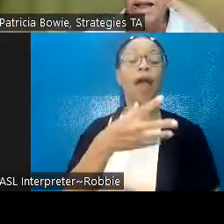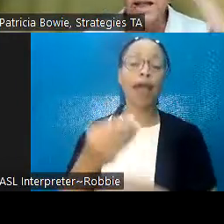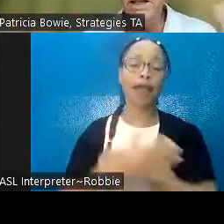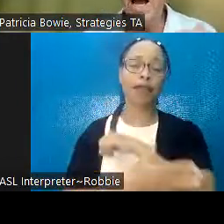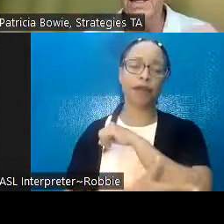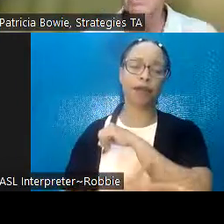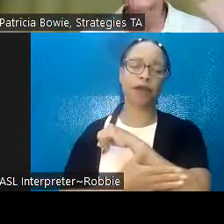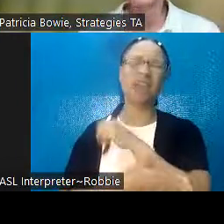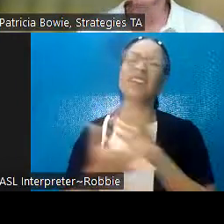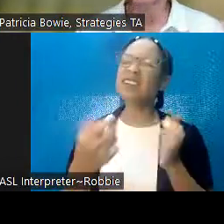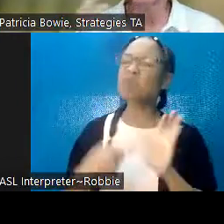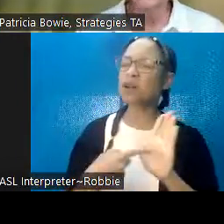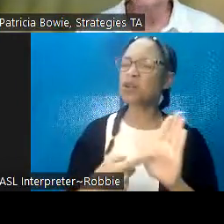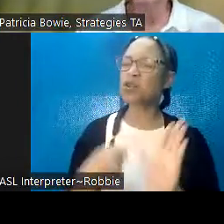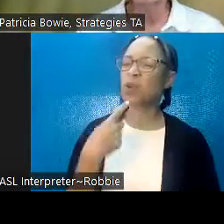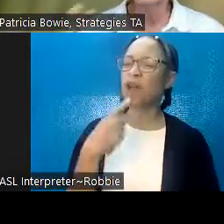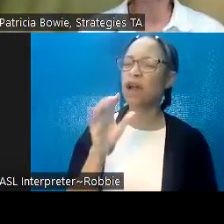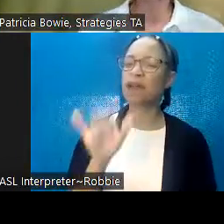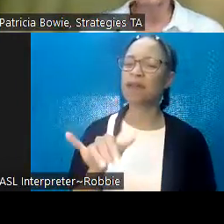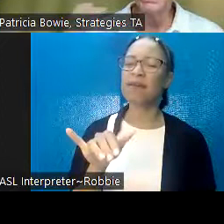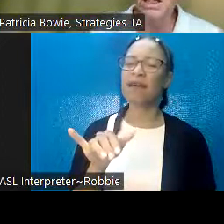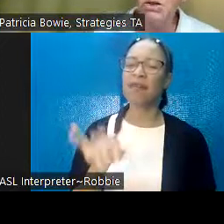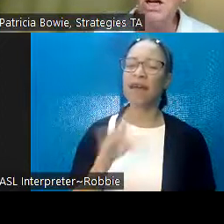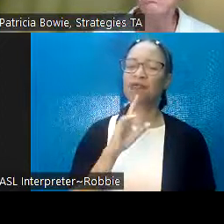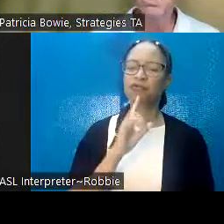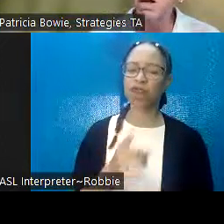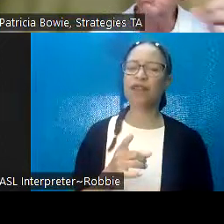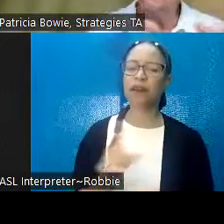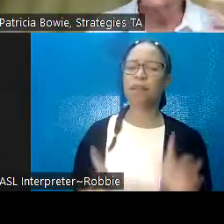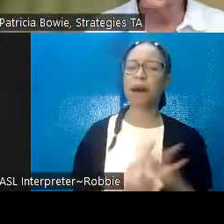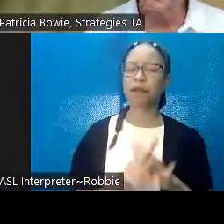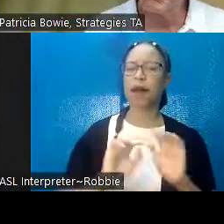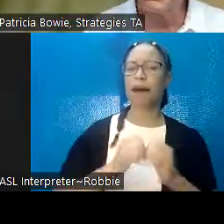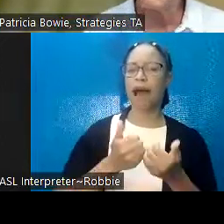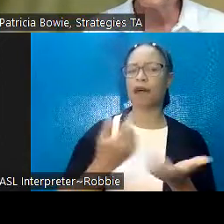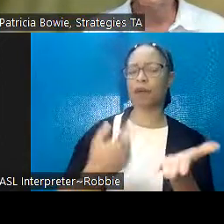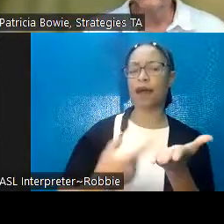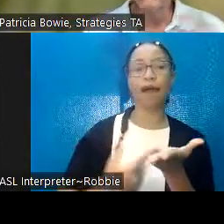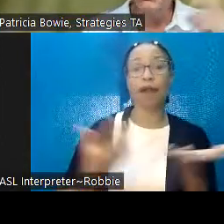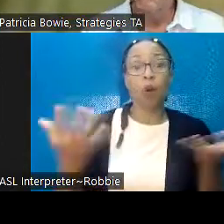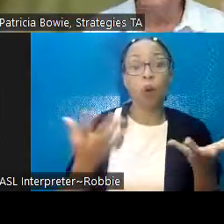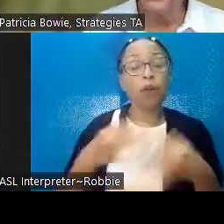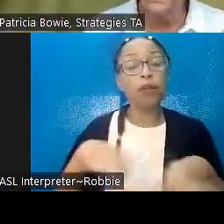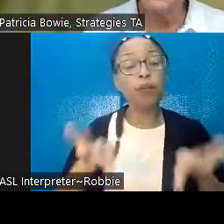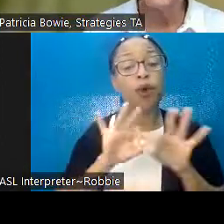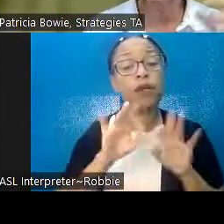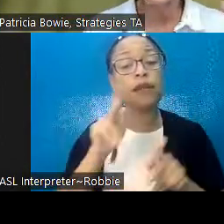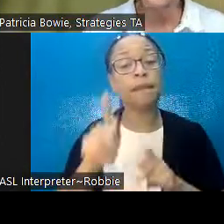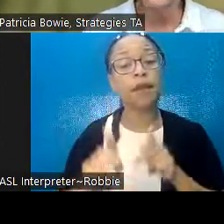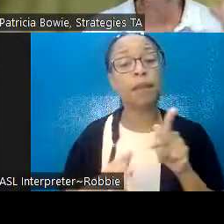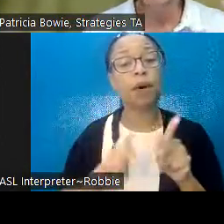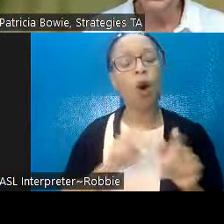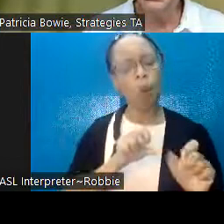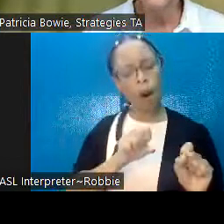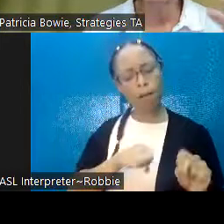to highlight that, because that's really came out, Troy, in the way that you talked about it, like what was really important to people, what capacities